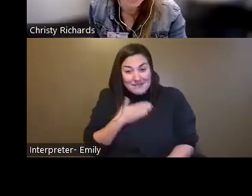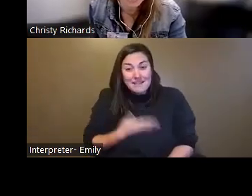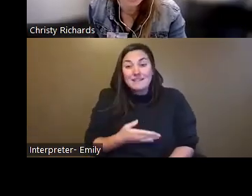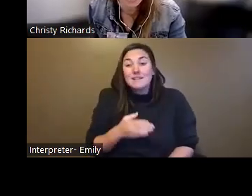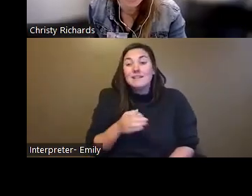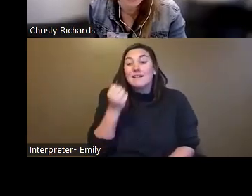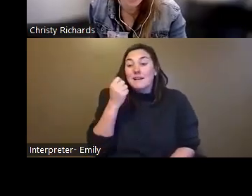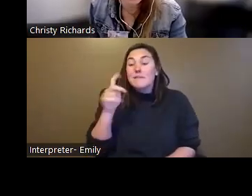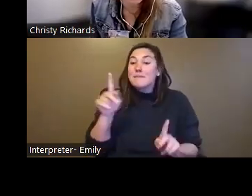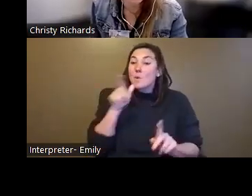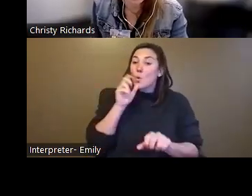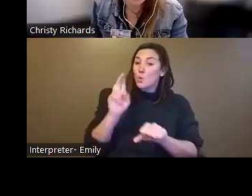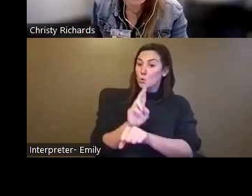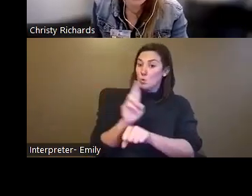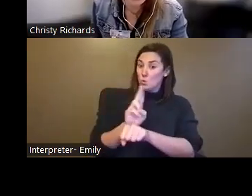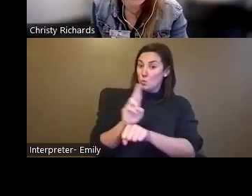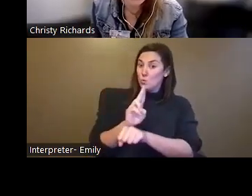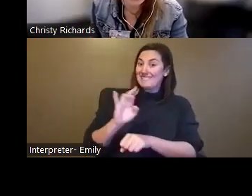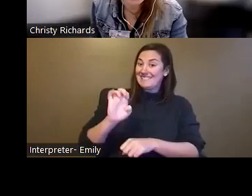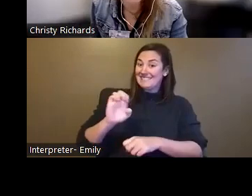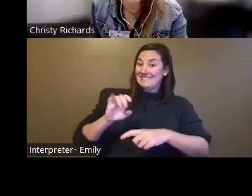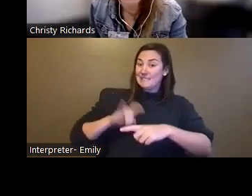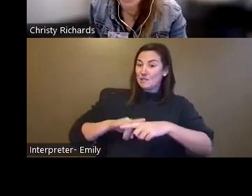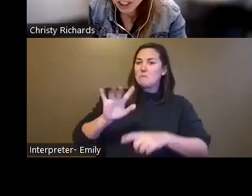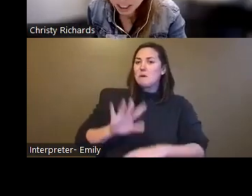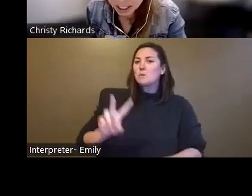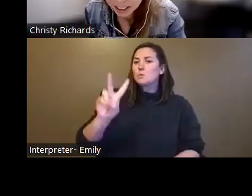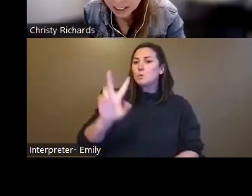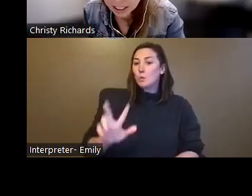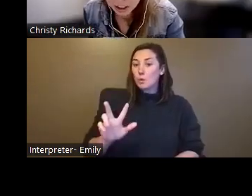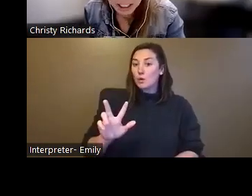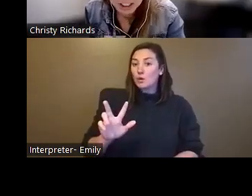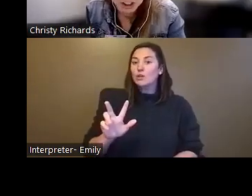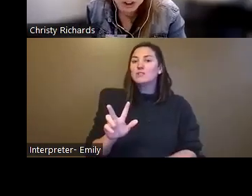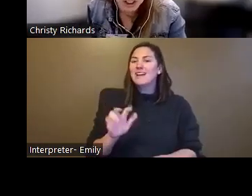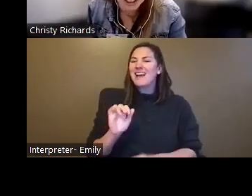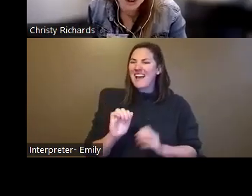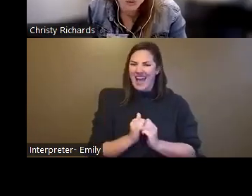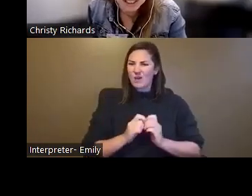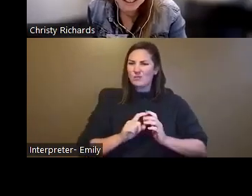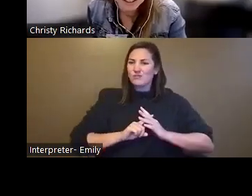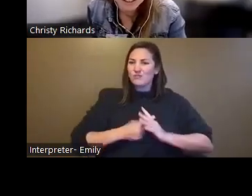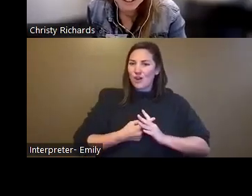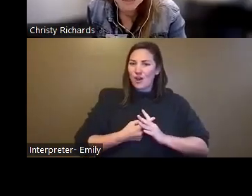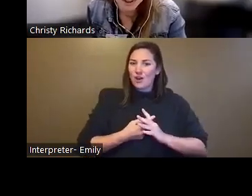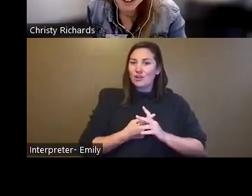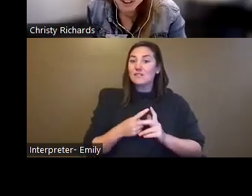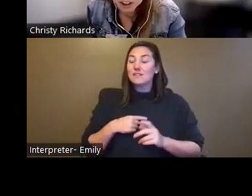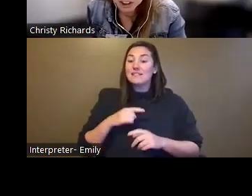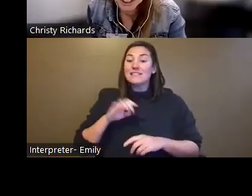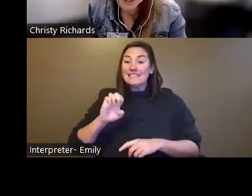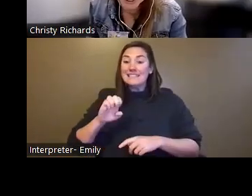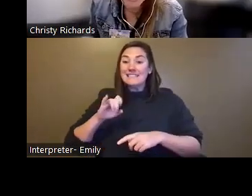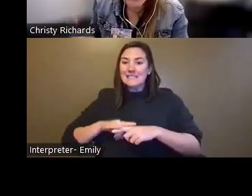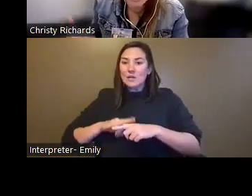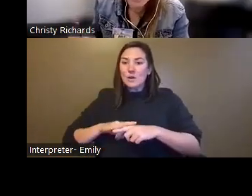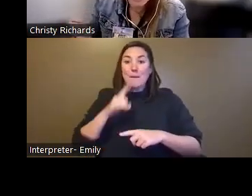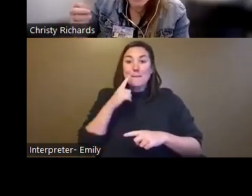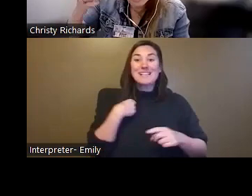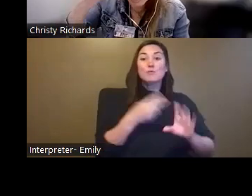use e-cigarettes reported that they started e-cigarettes to try to quit smoking traditional